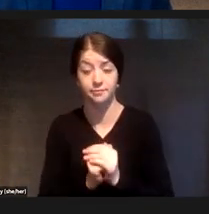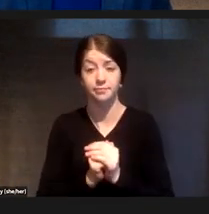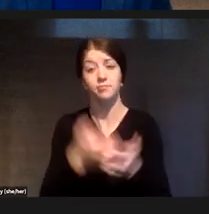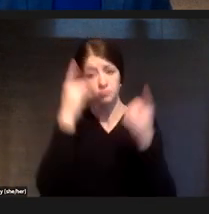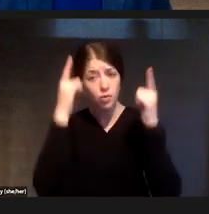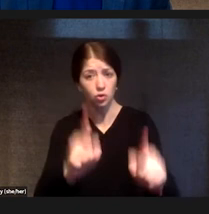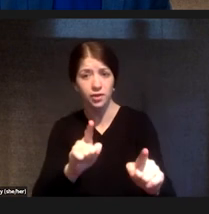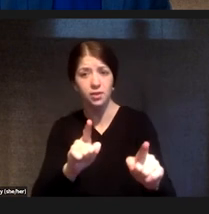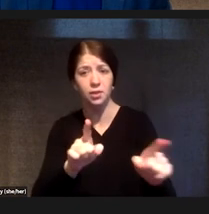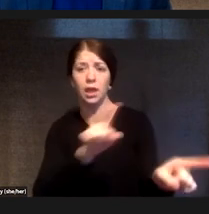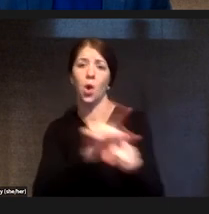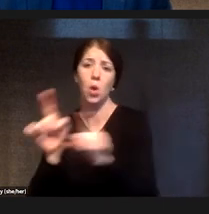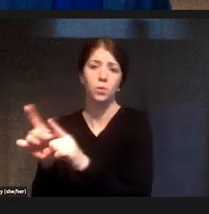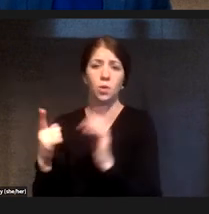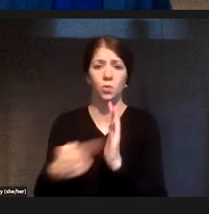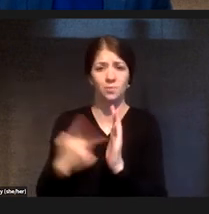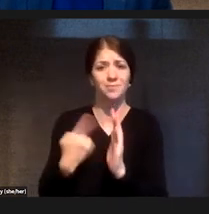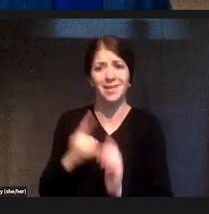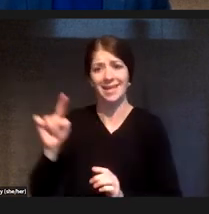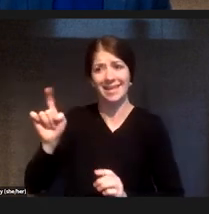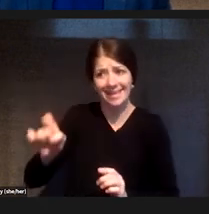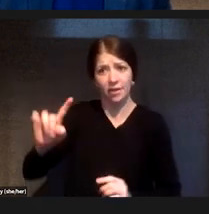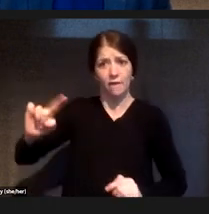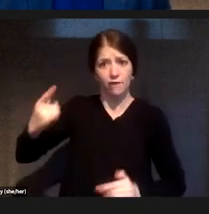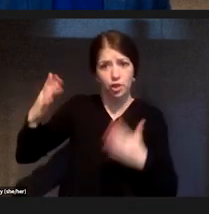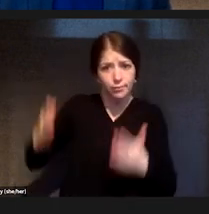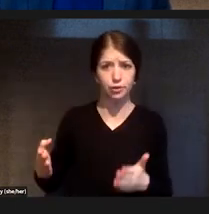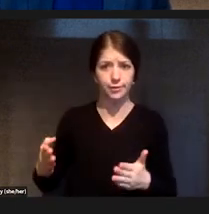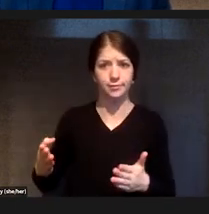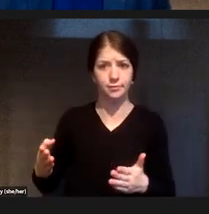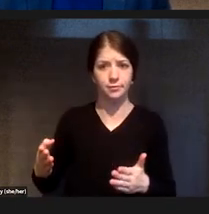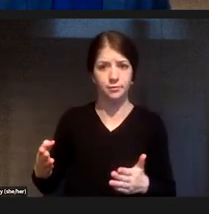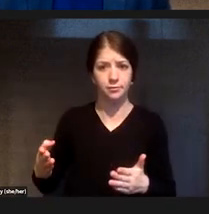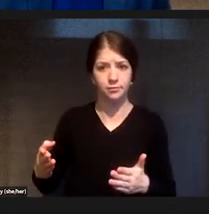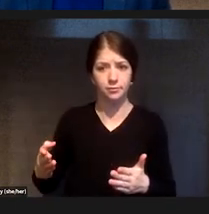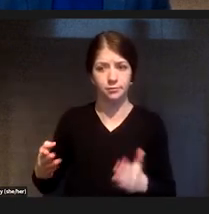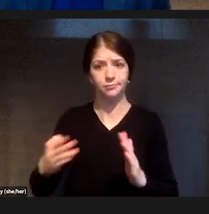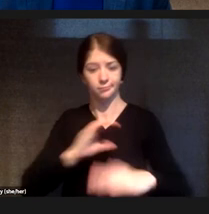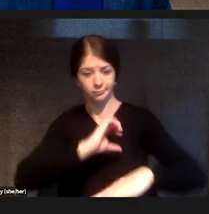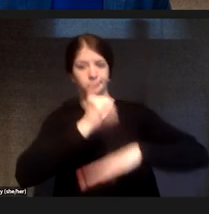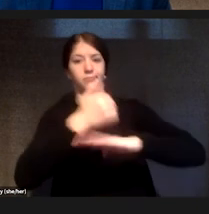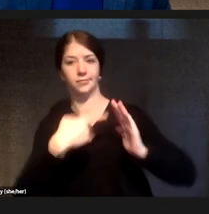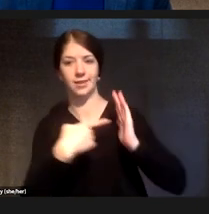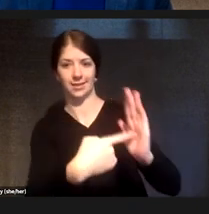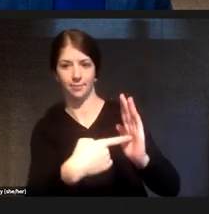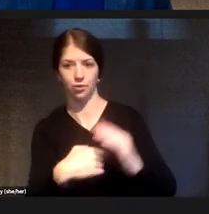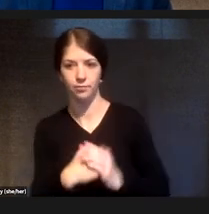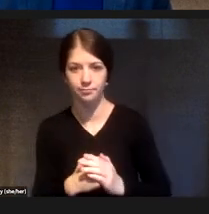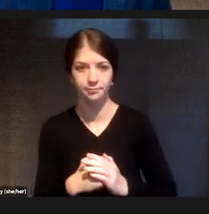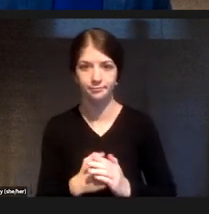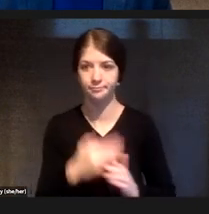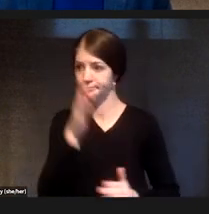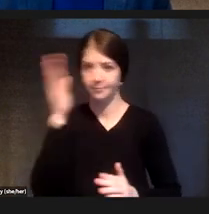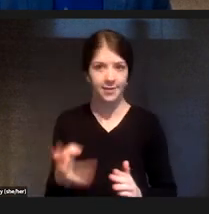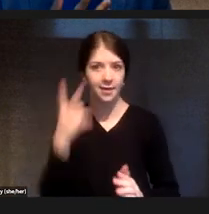there needs to be that first person who is going to be something that others have never seen. Because I tell you, I come into